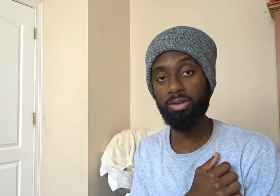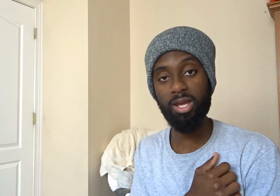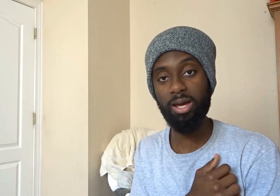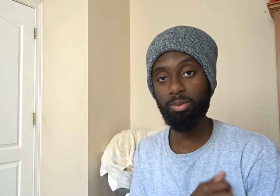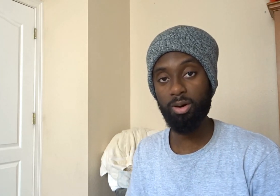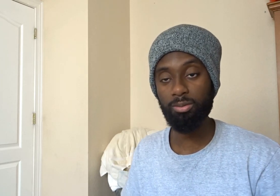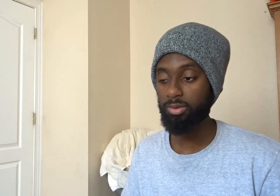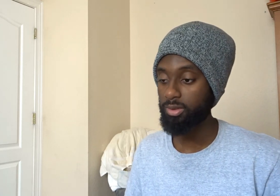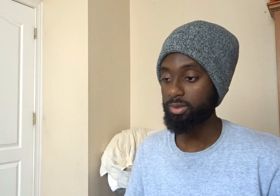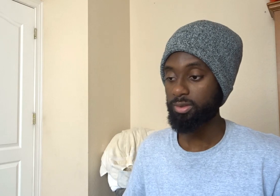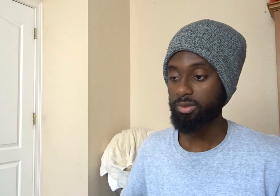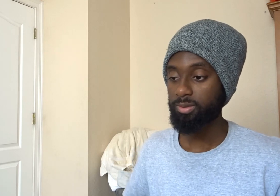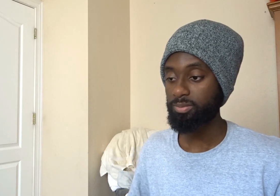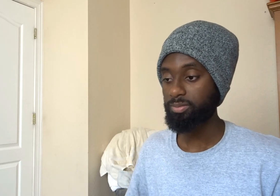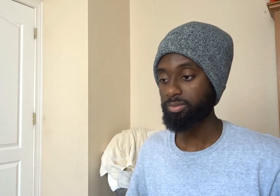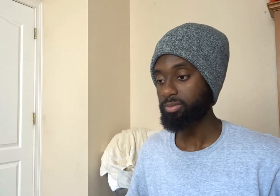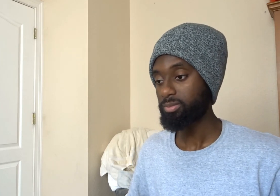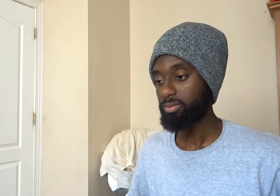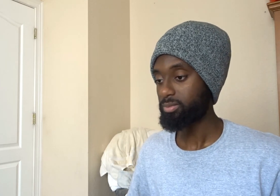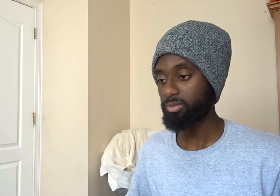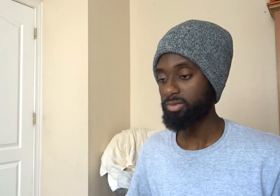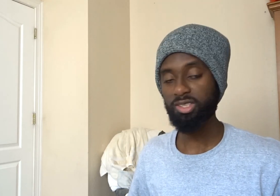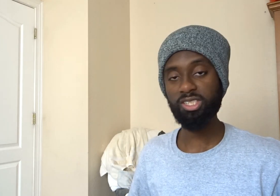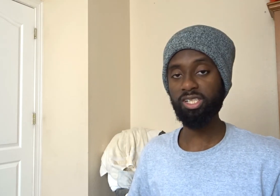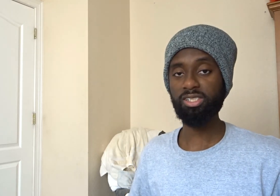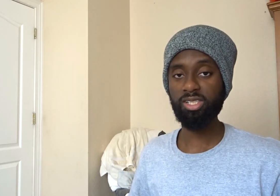but other than that, bro,